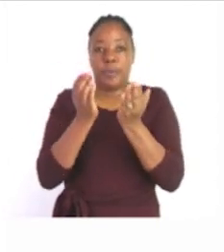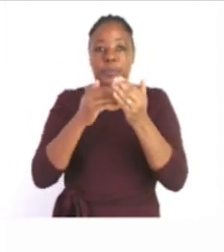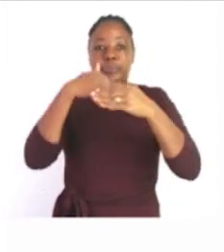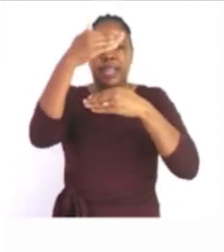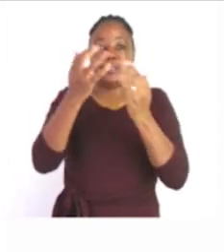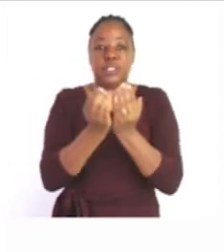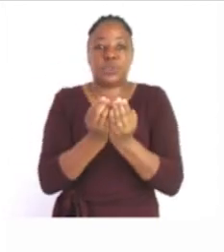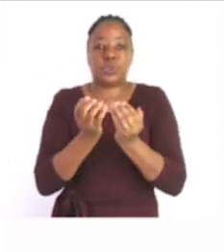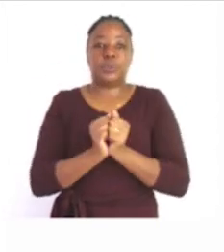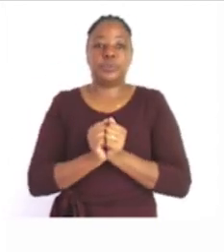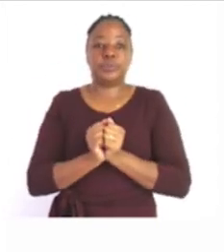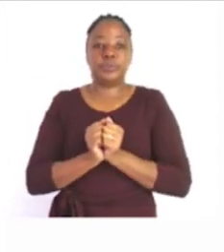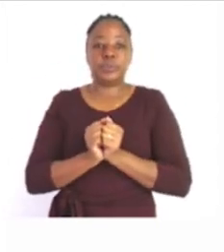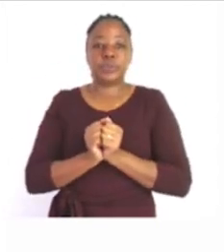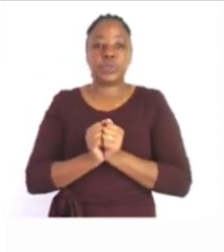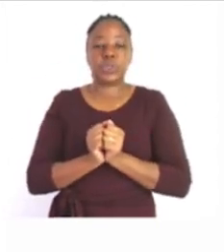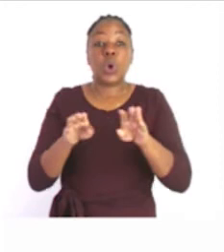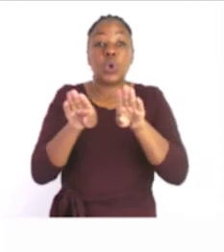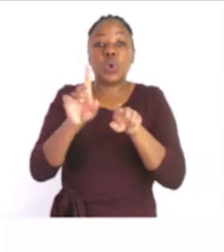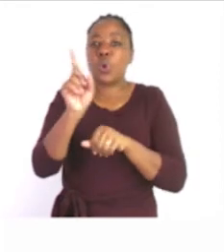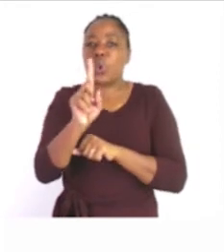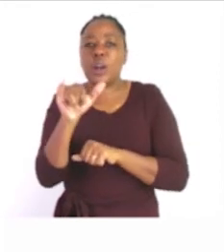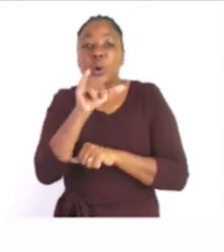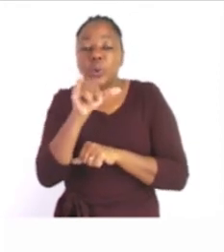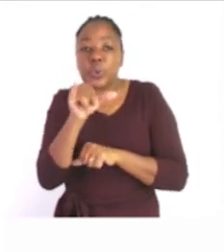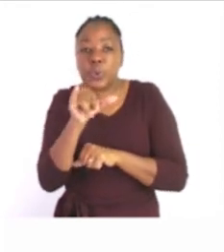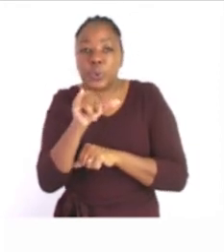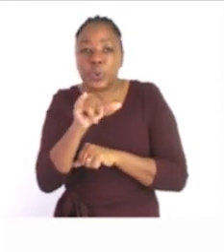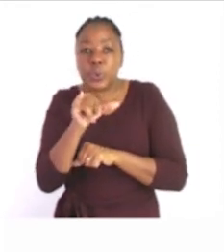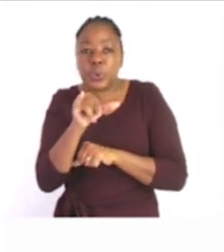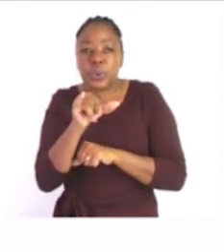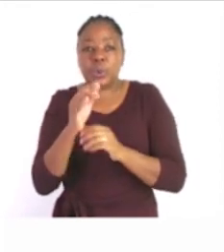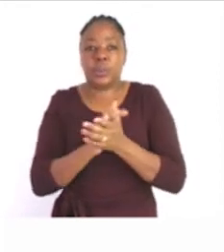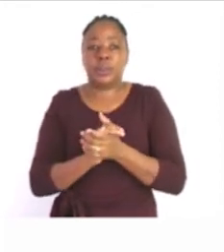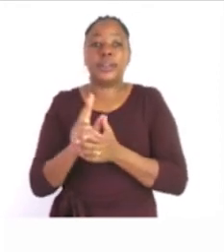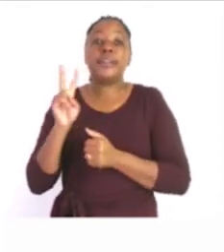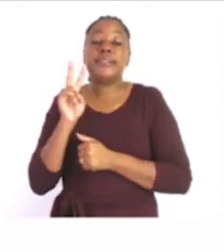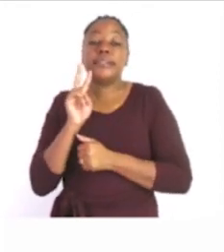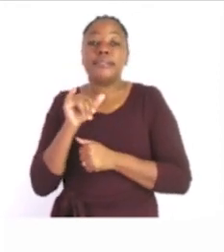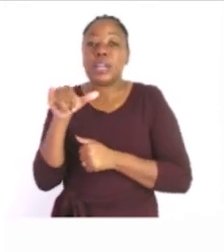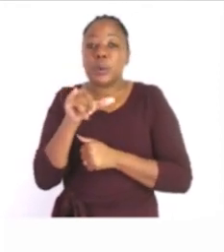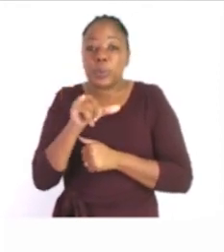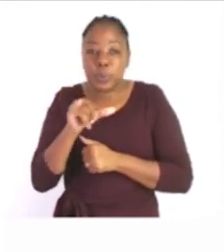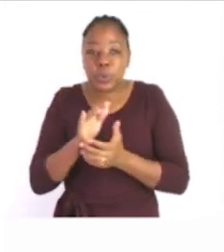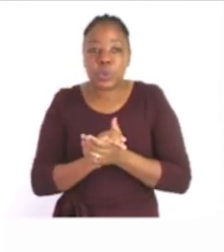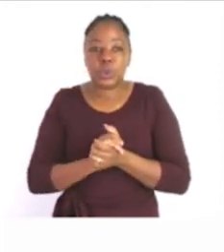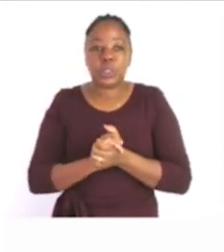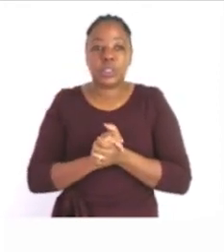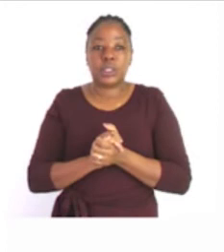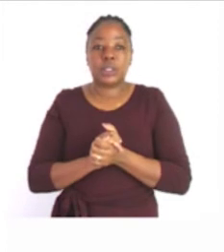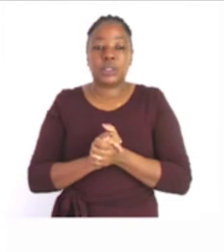And remember, if you can't do the action, then the word is not a verb. So if I asked you, can you